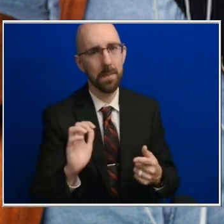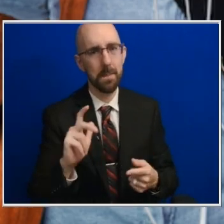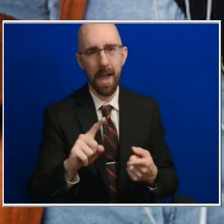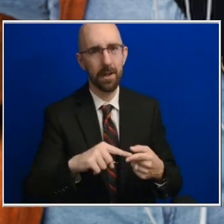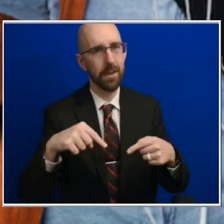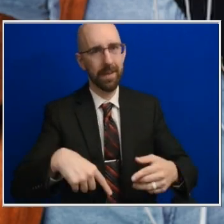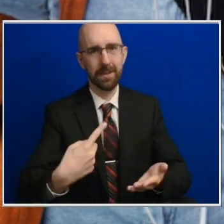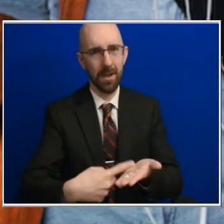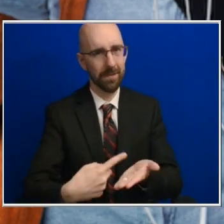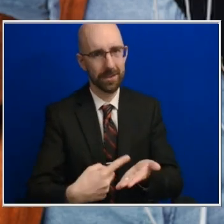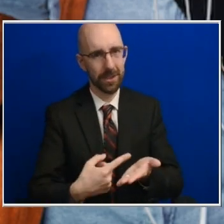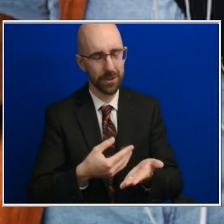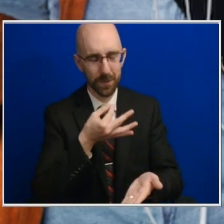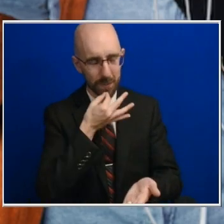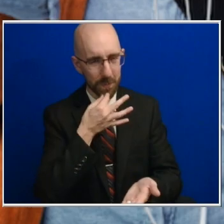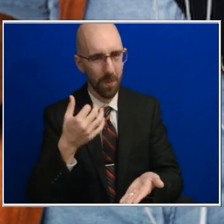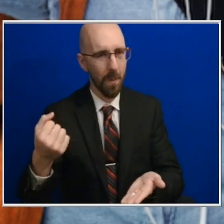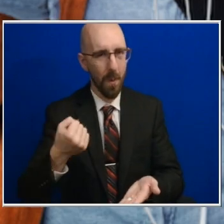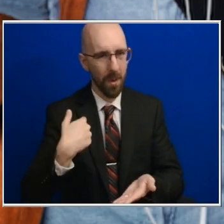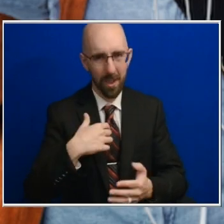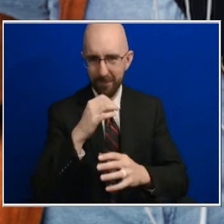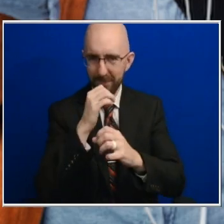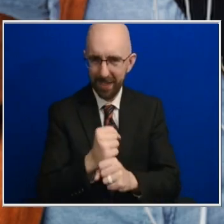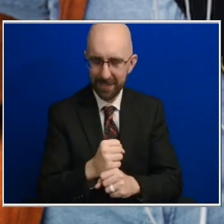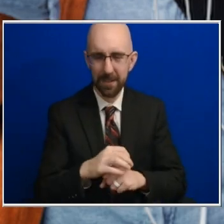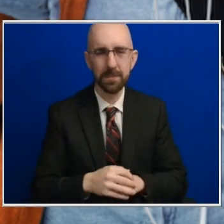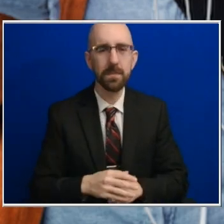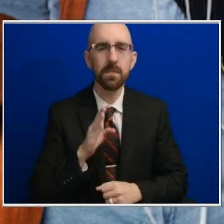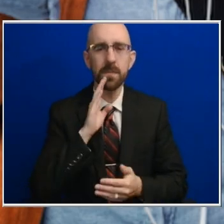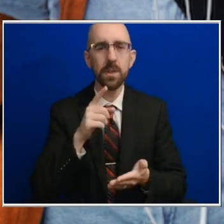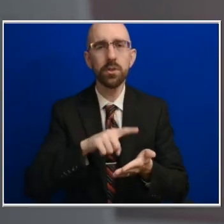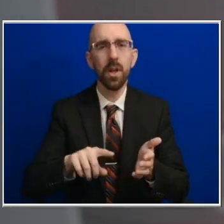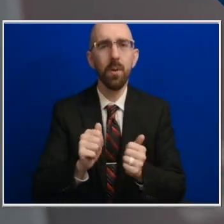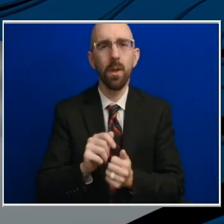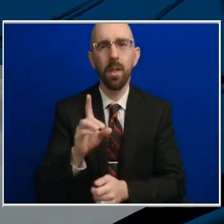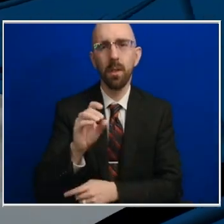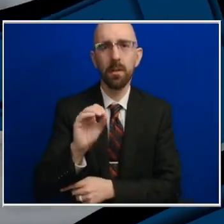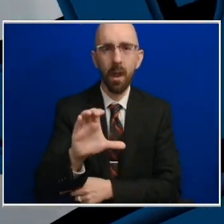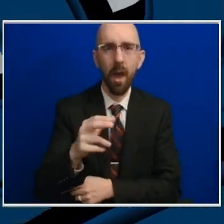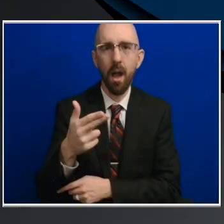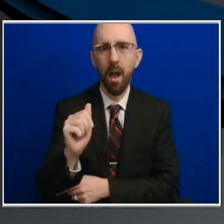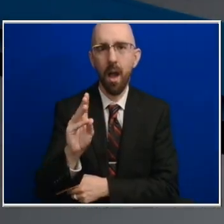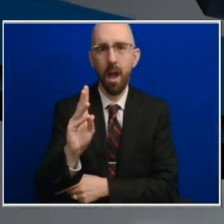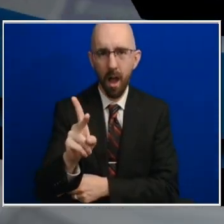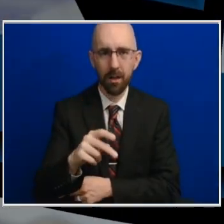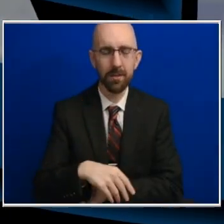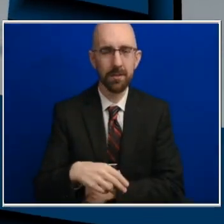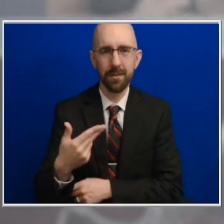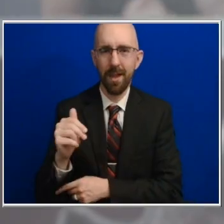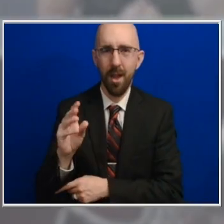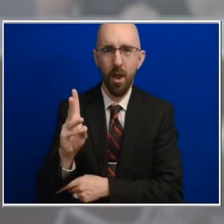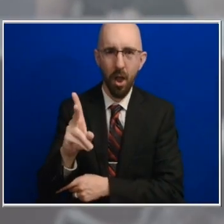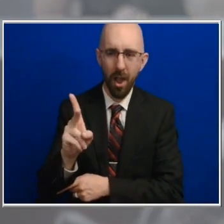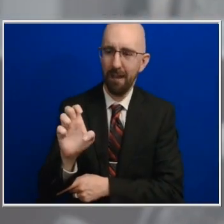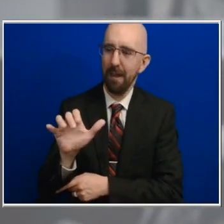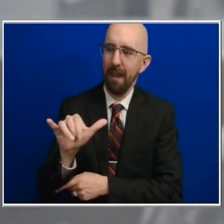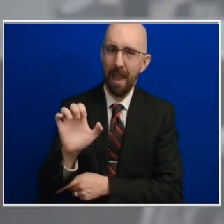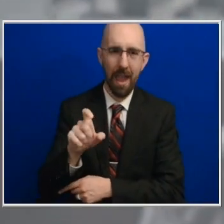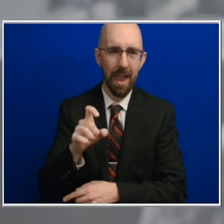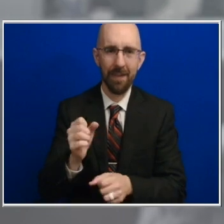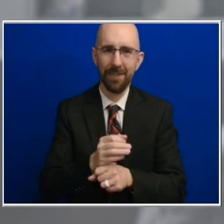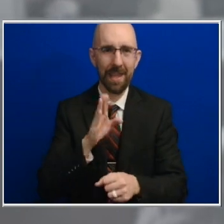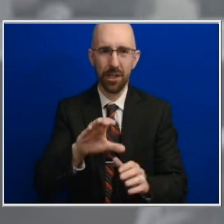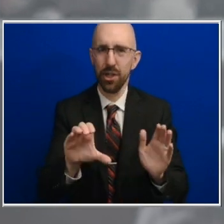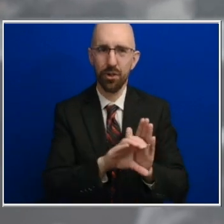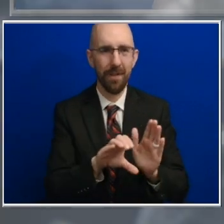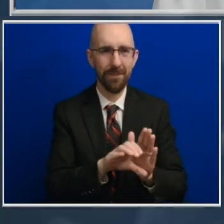just a moment because I'm fascinated by it. But we're going to check in first with Doc Hawk. Hawkeye, we got to get your graphic.